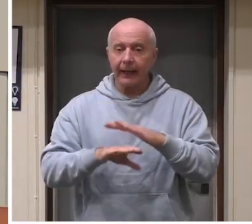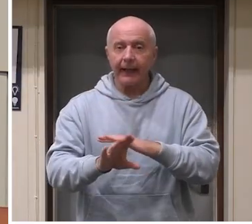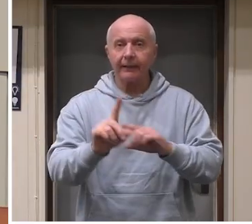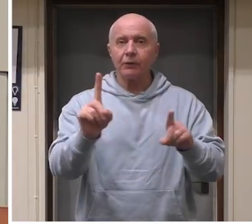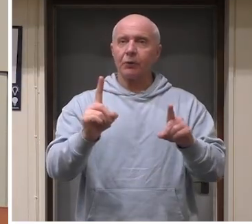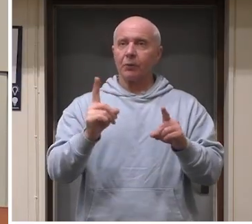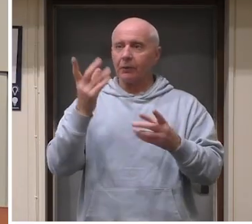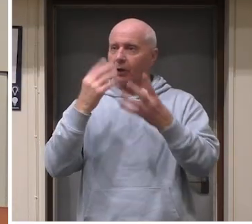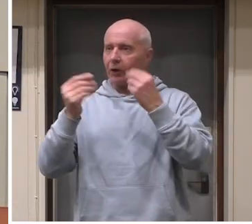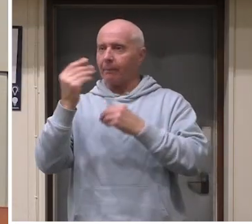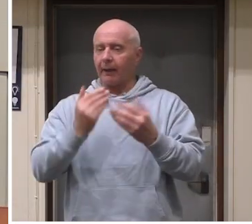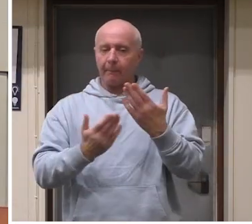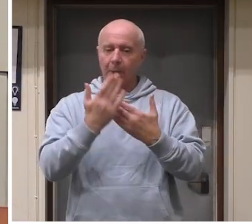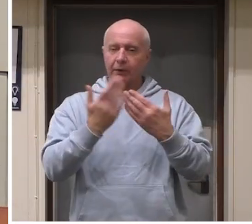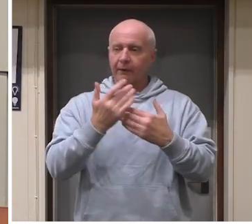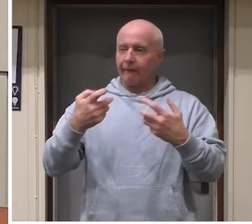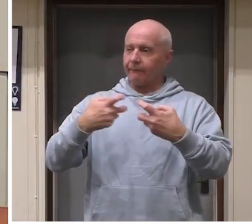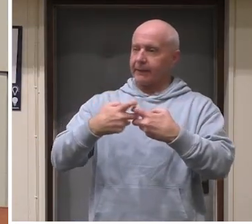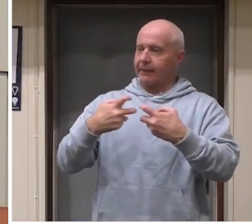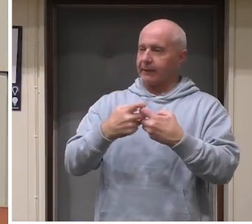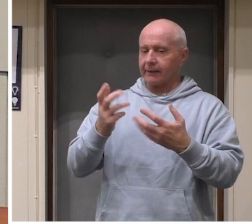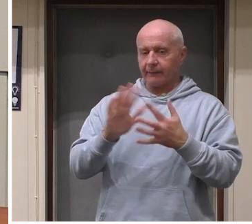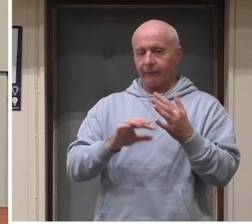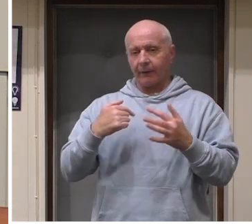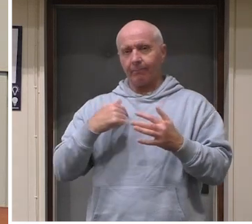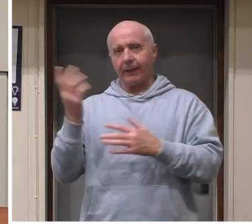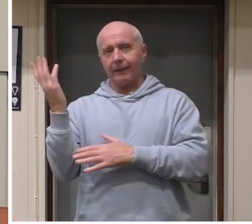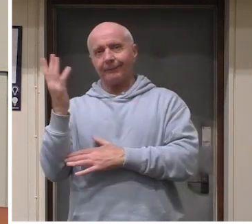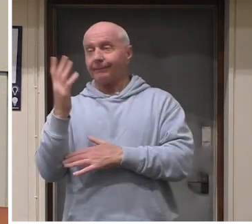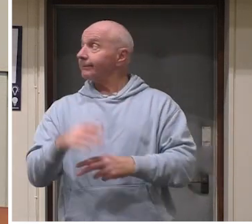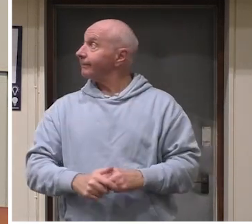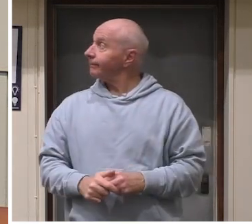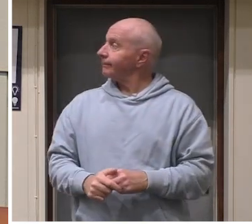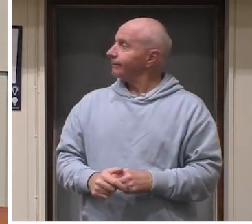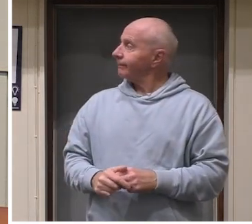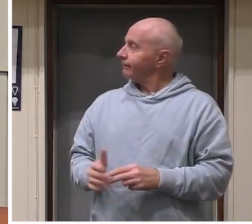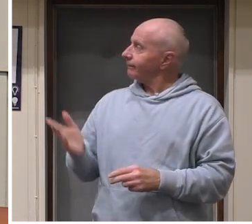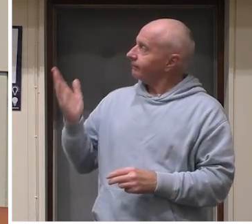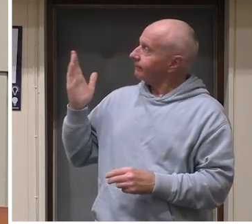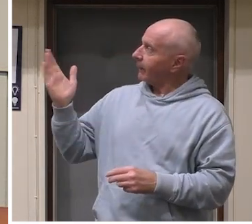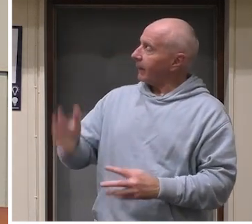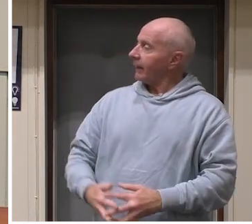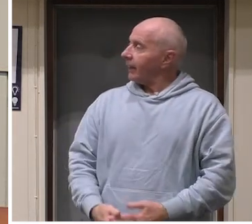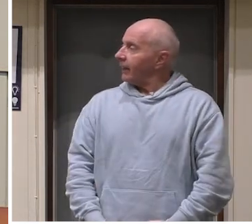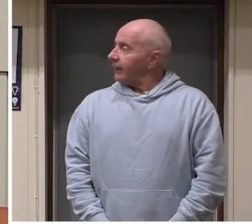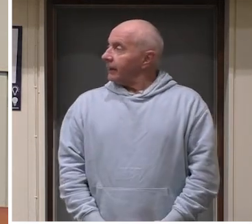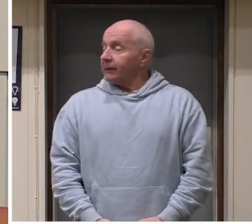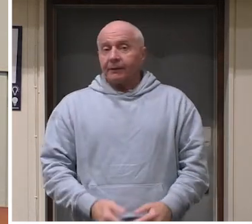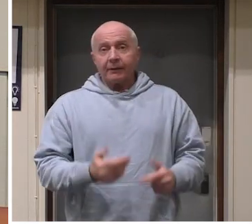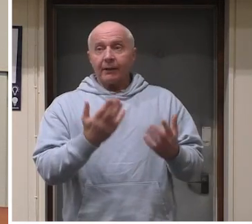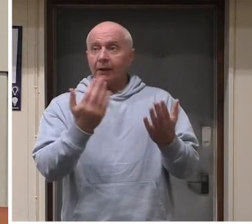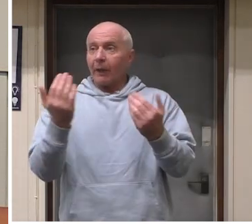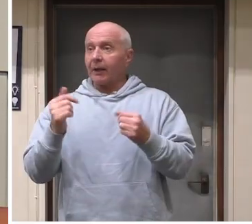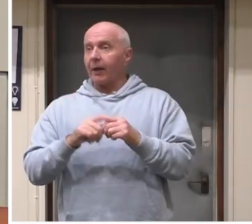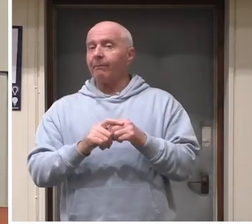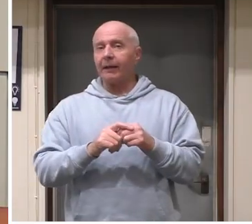modern physics from me as your lecturer. So it would probably go something like this. I would say, welcome, class